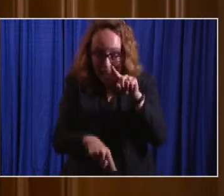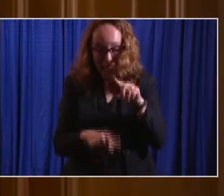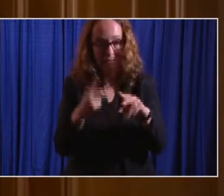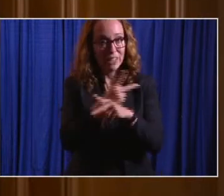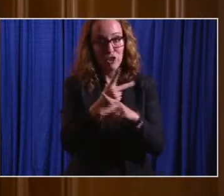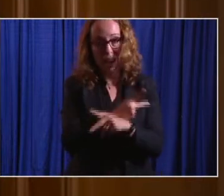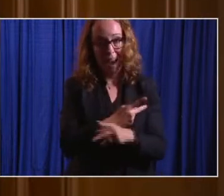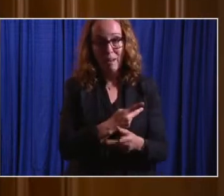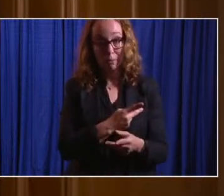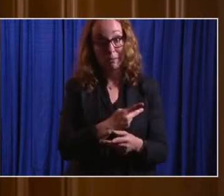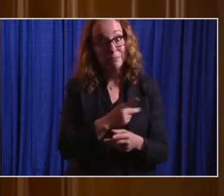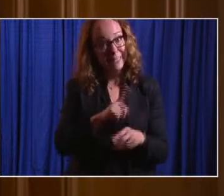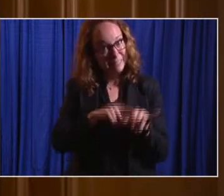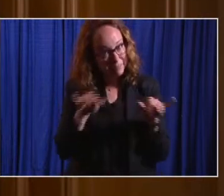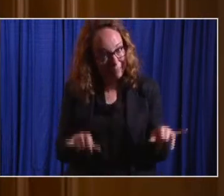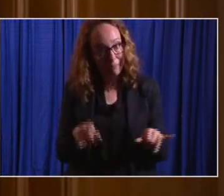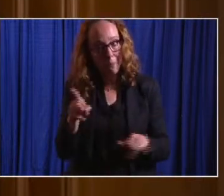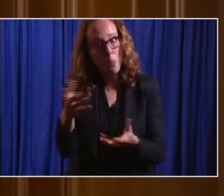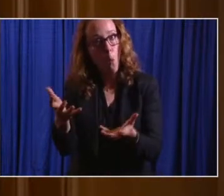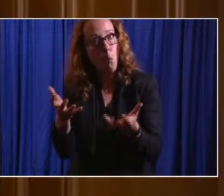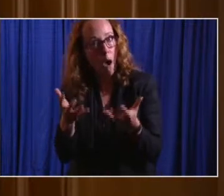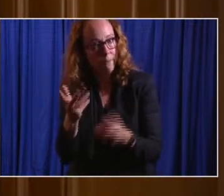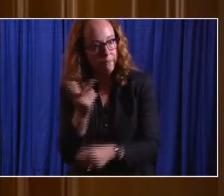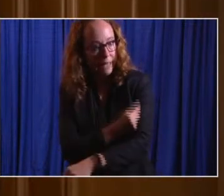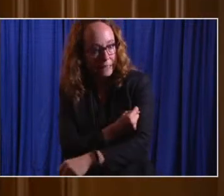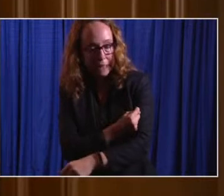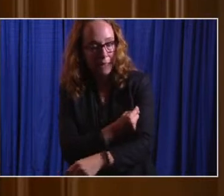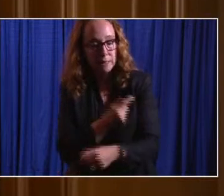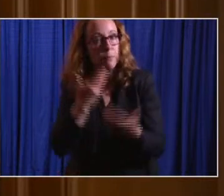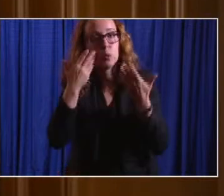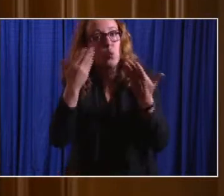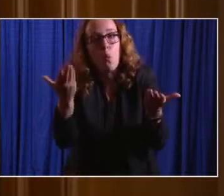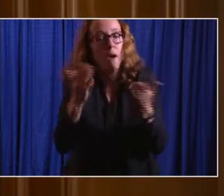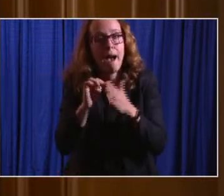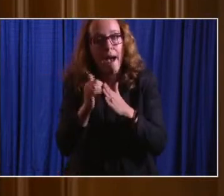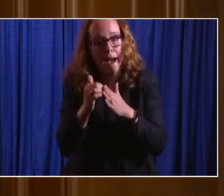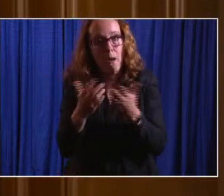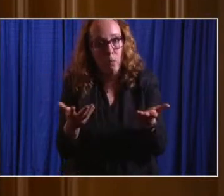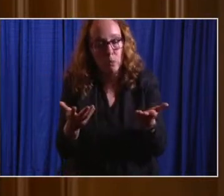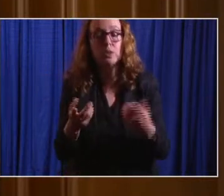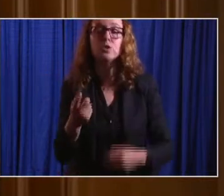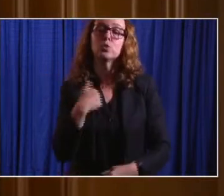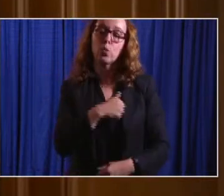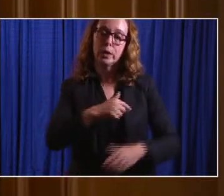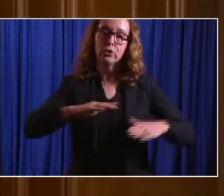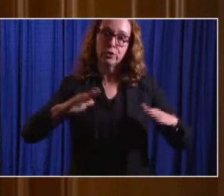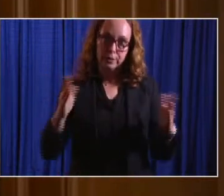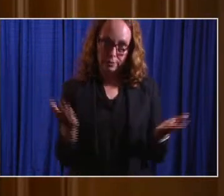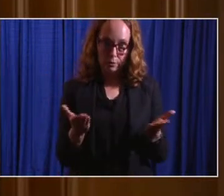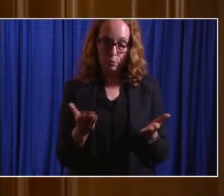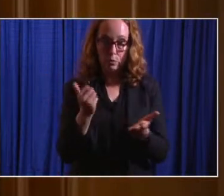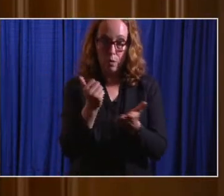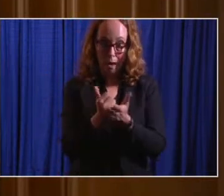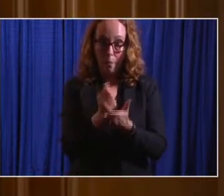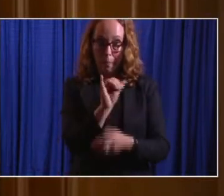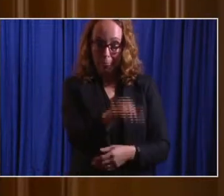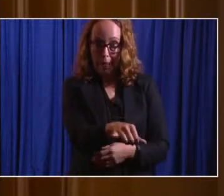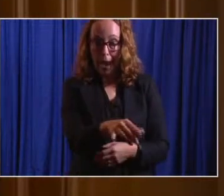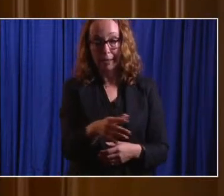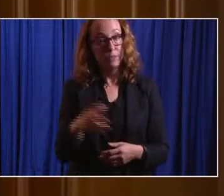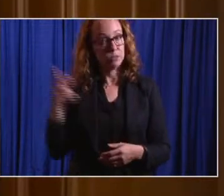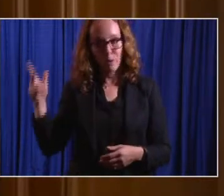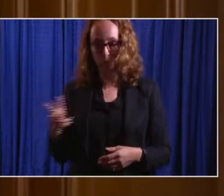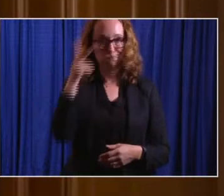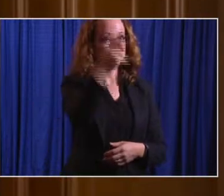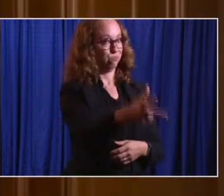want to go when they want to go. They don't want to have to set up an appointment. We are here to answer that request from them.